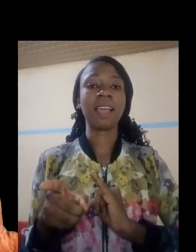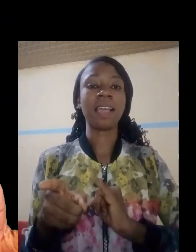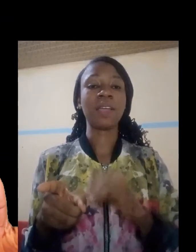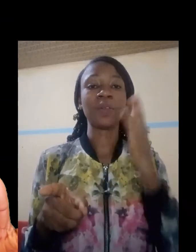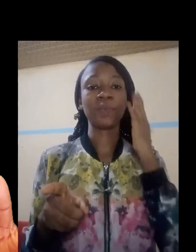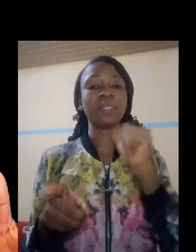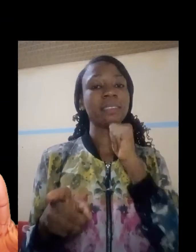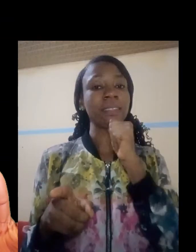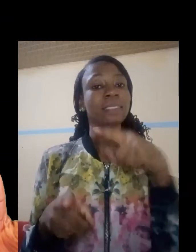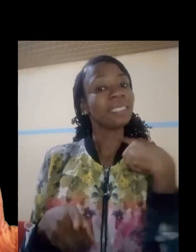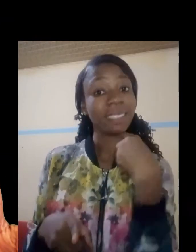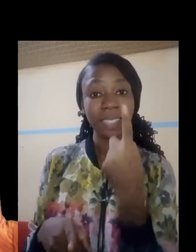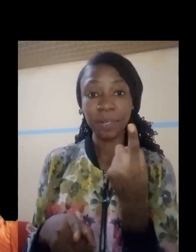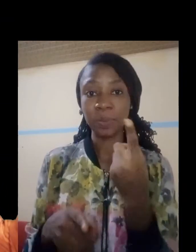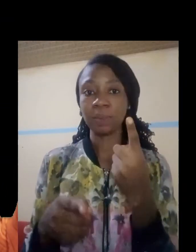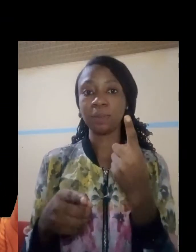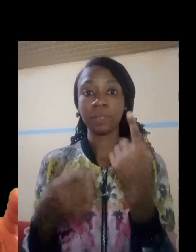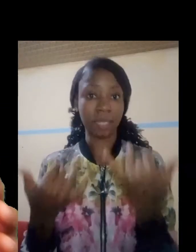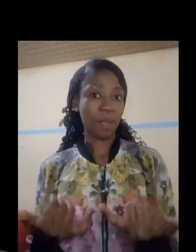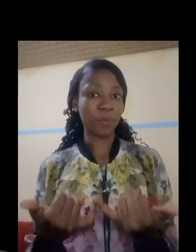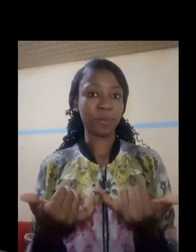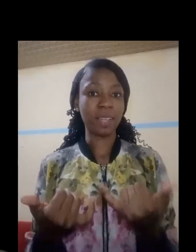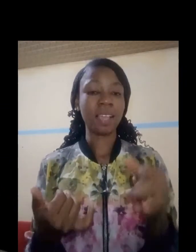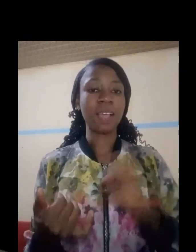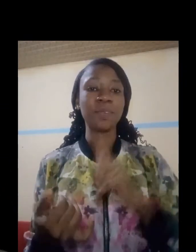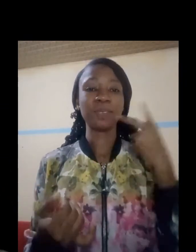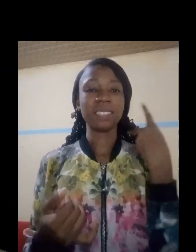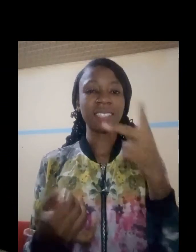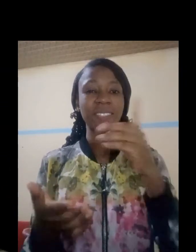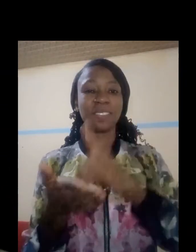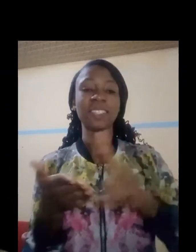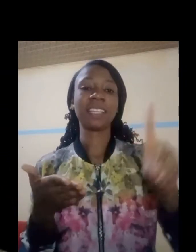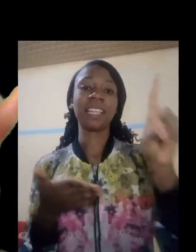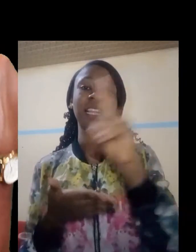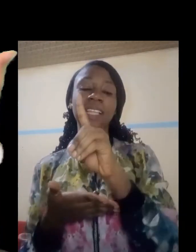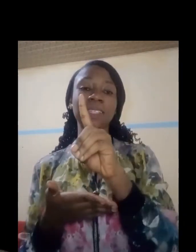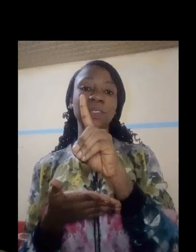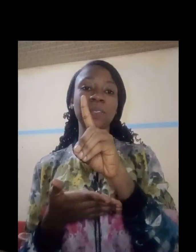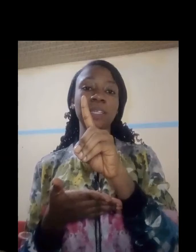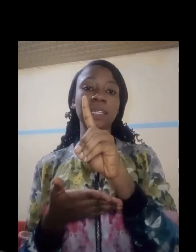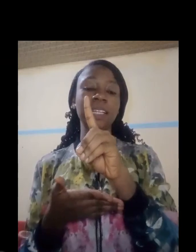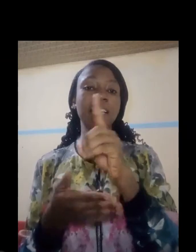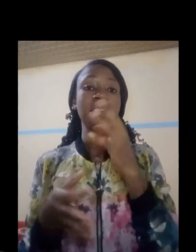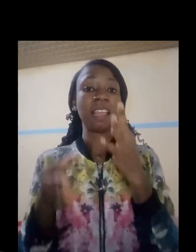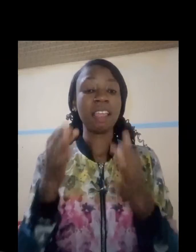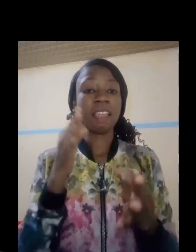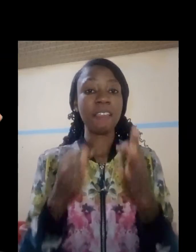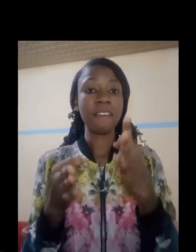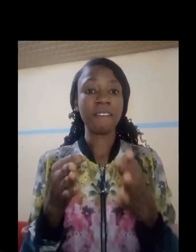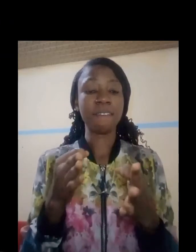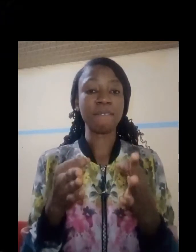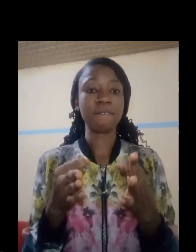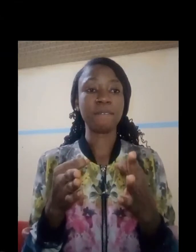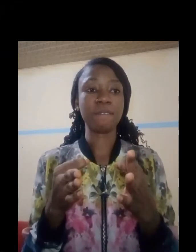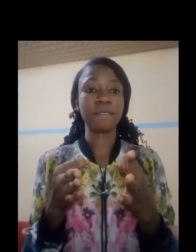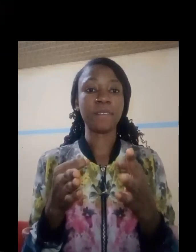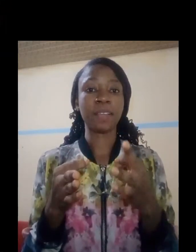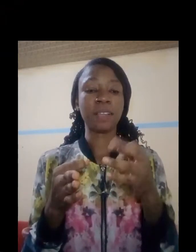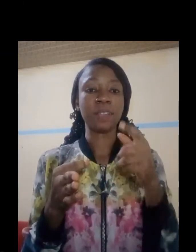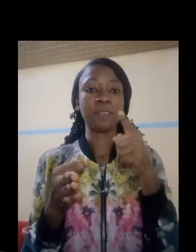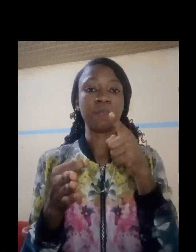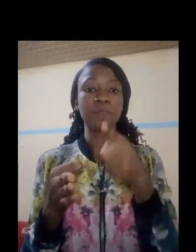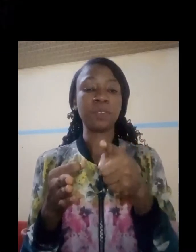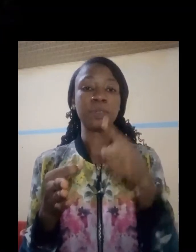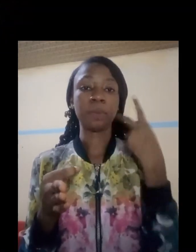yet. All right, I'm going to see you next week. If you covet my